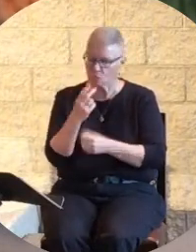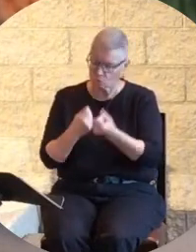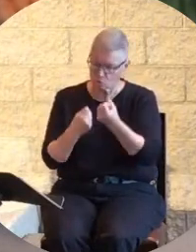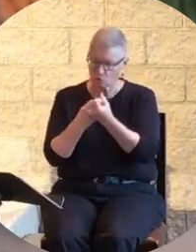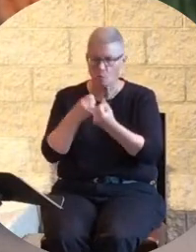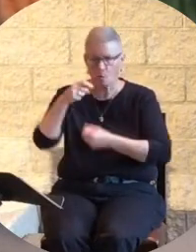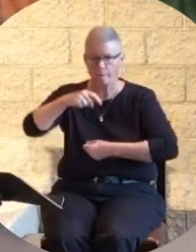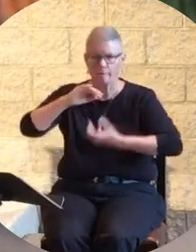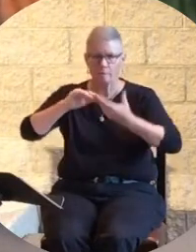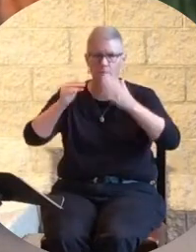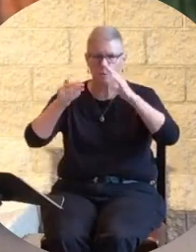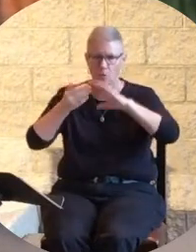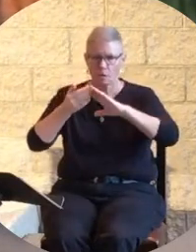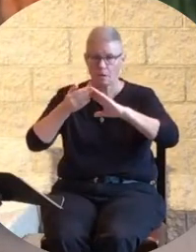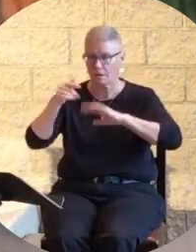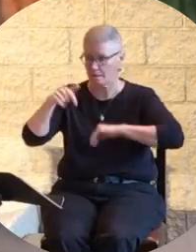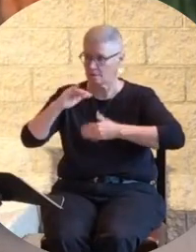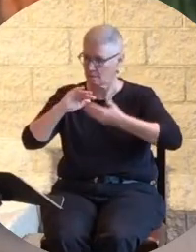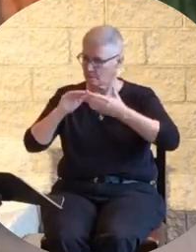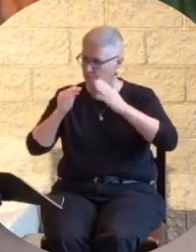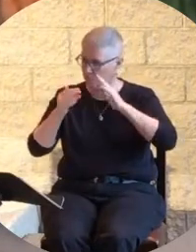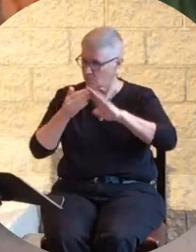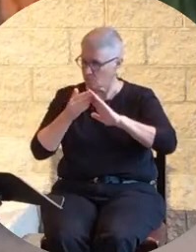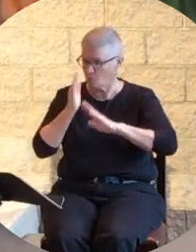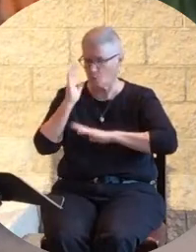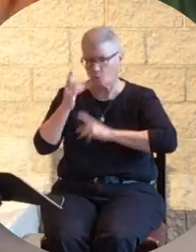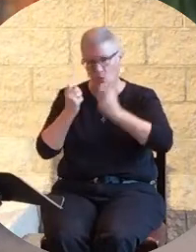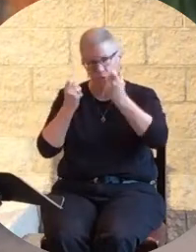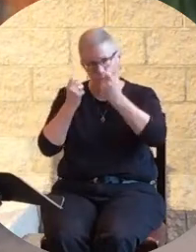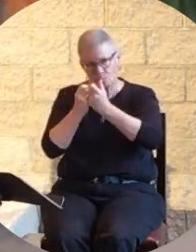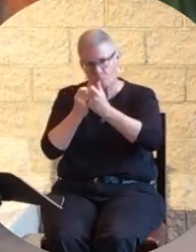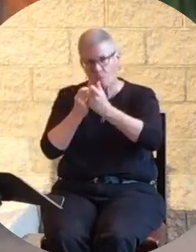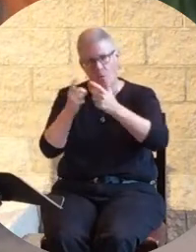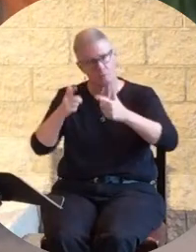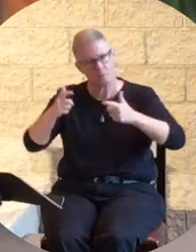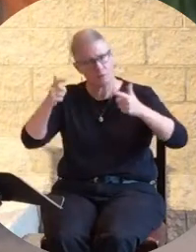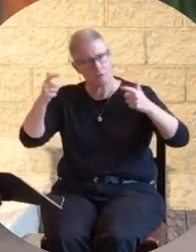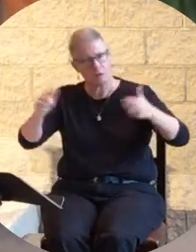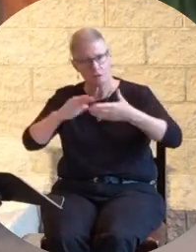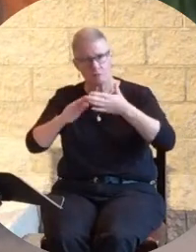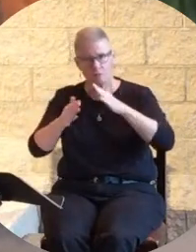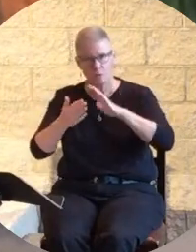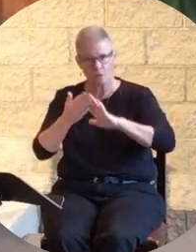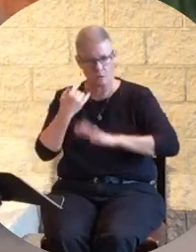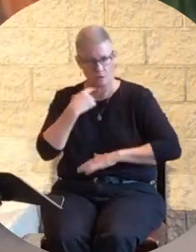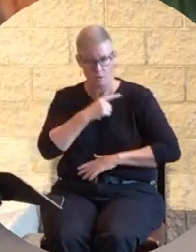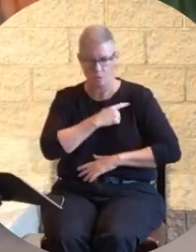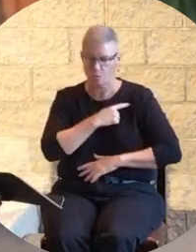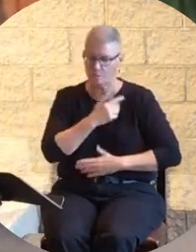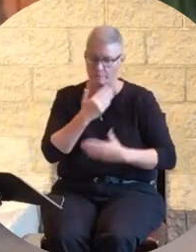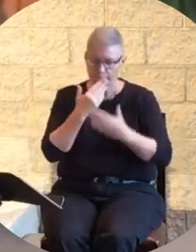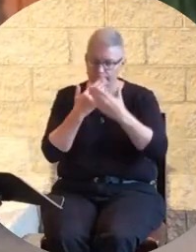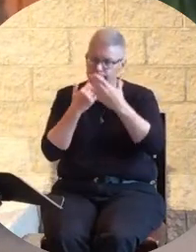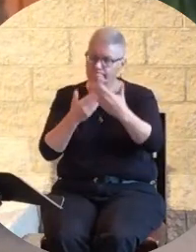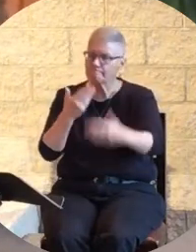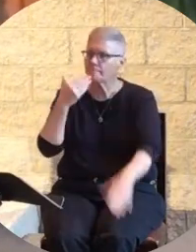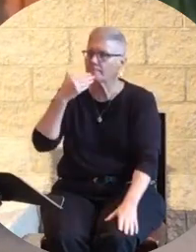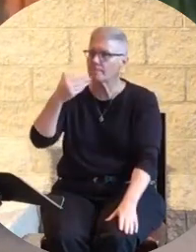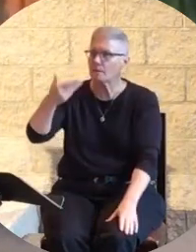and this community will support the larger community. And we give thanks. And we say, thank you,